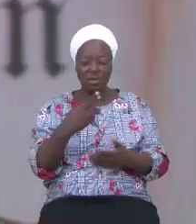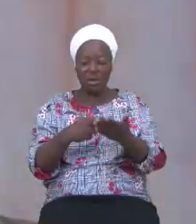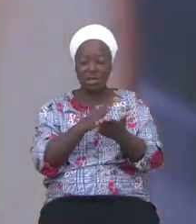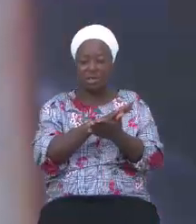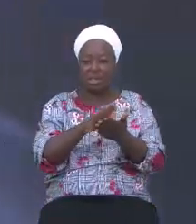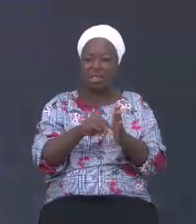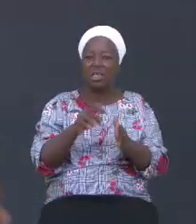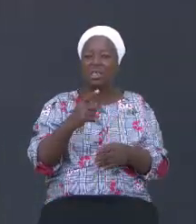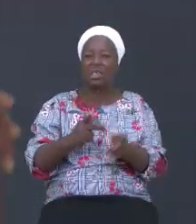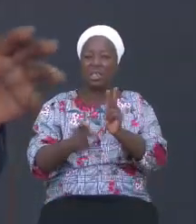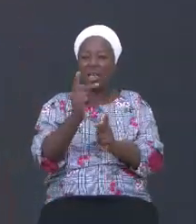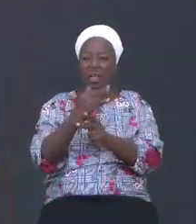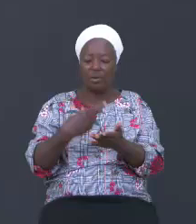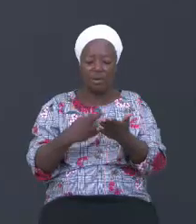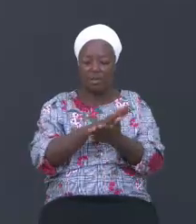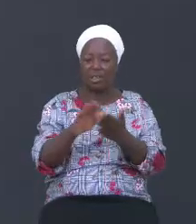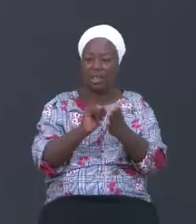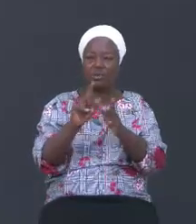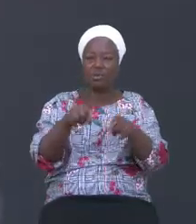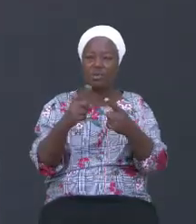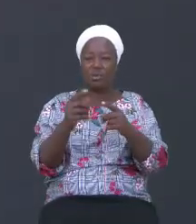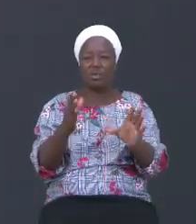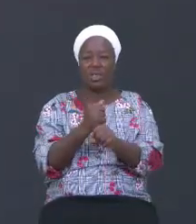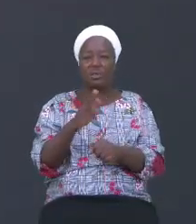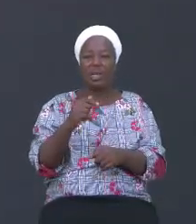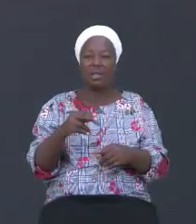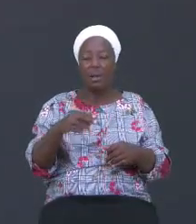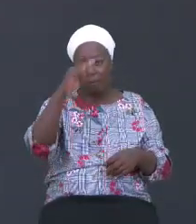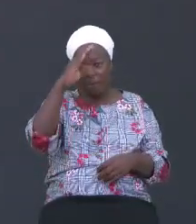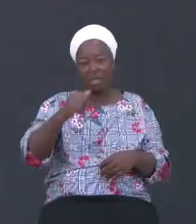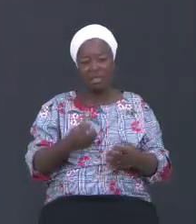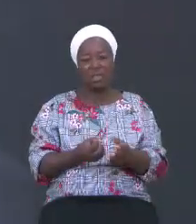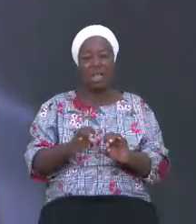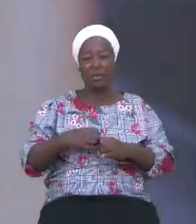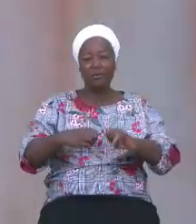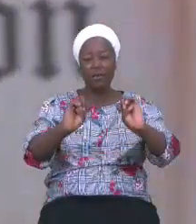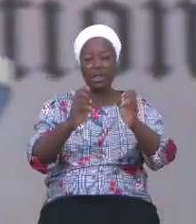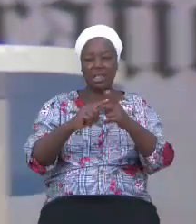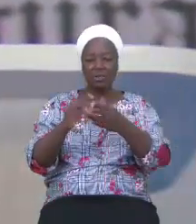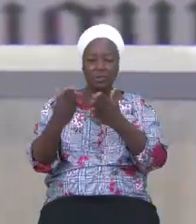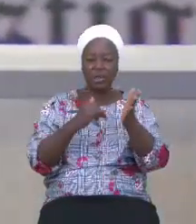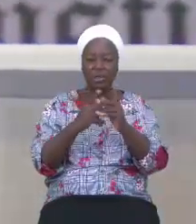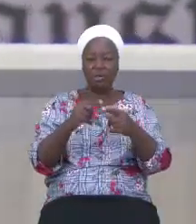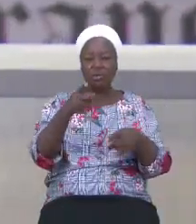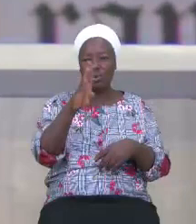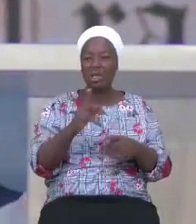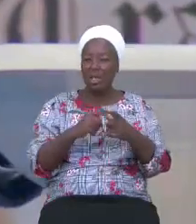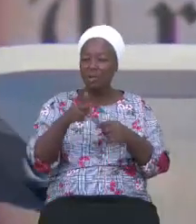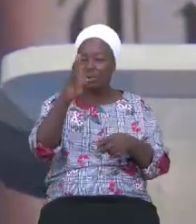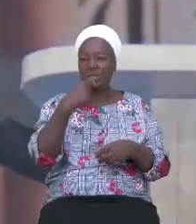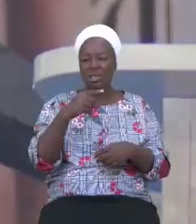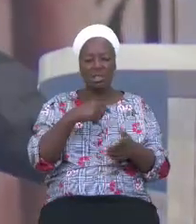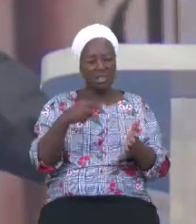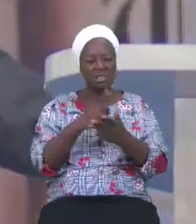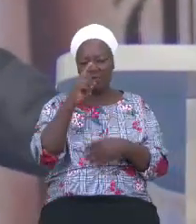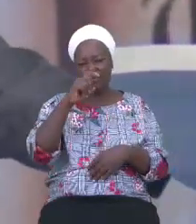the kind of righteousness you're going to get by human effort, and then you bring it to God. God says, this one is fake.